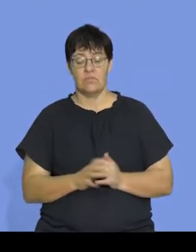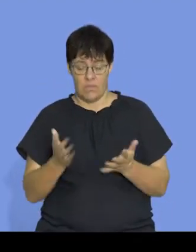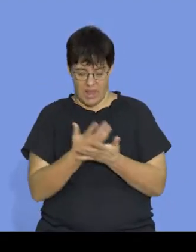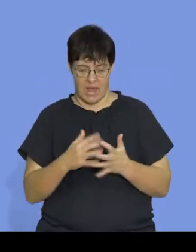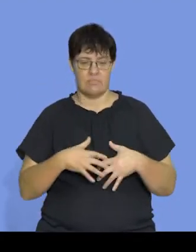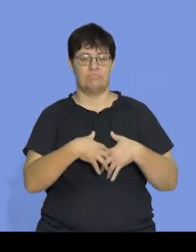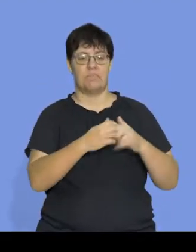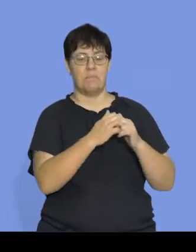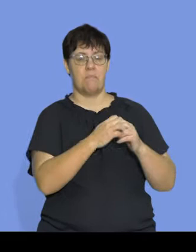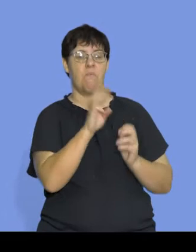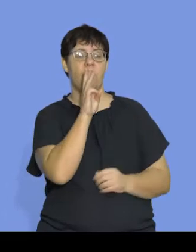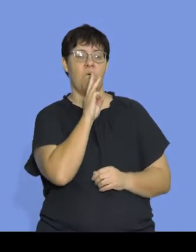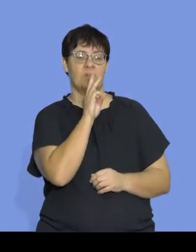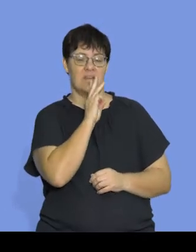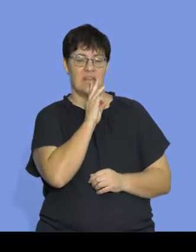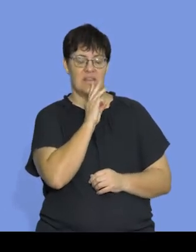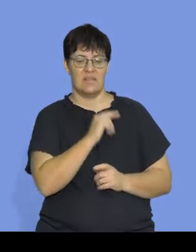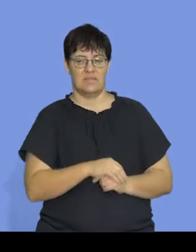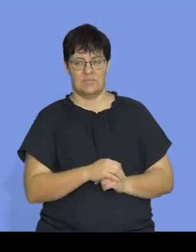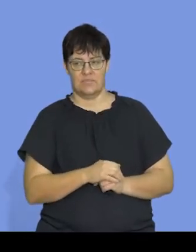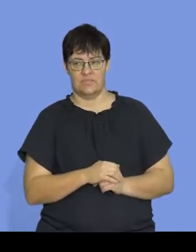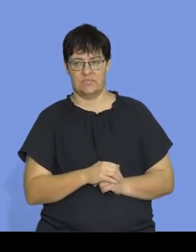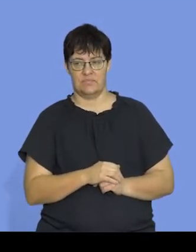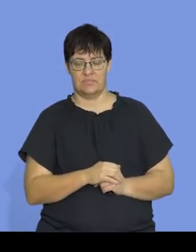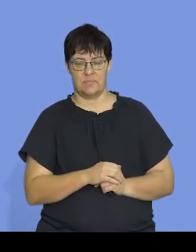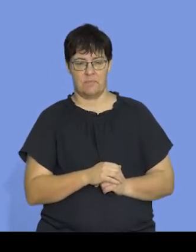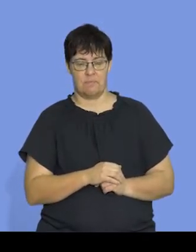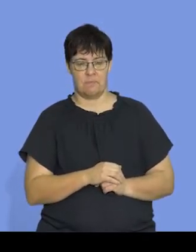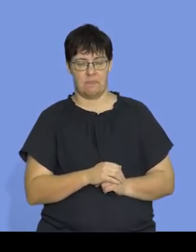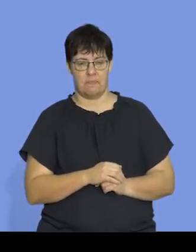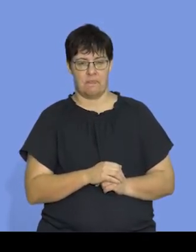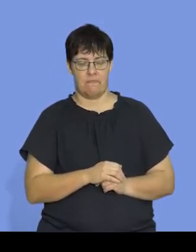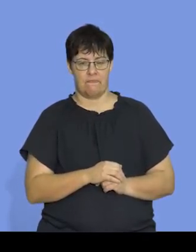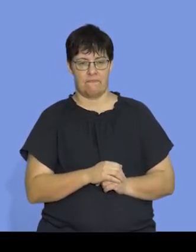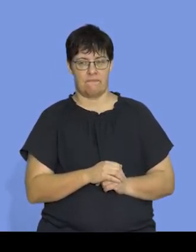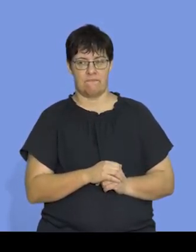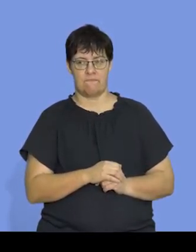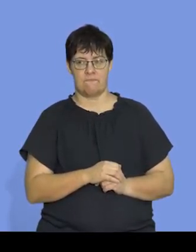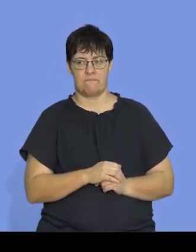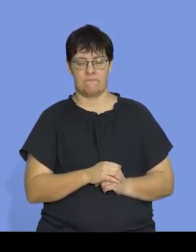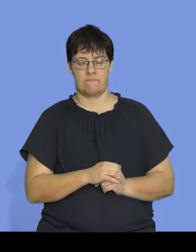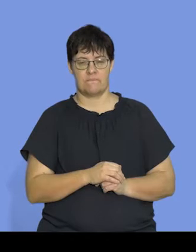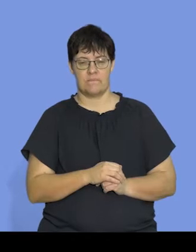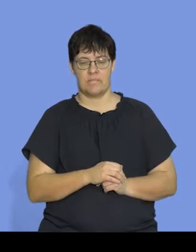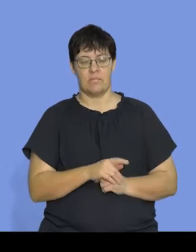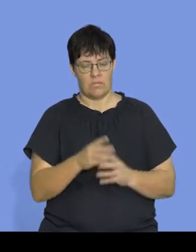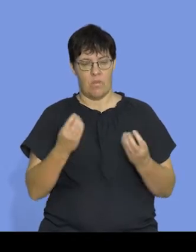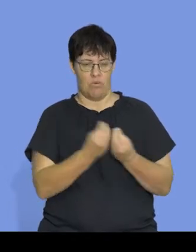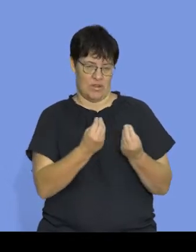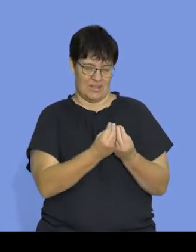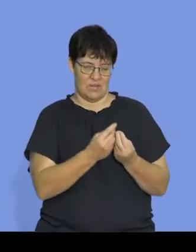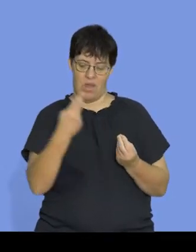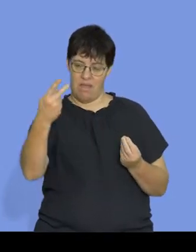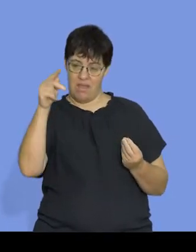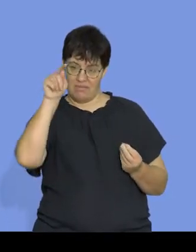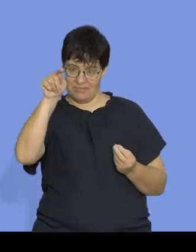form new substances, right? So in other words, if we have got water as a product or as a new